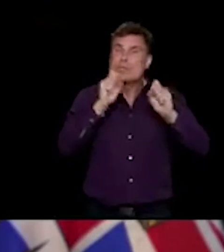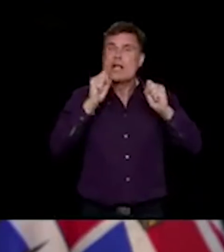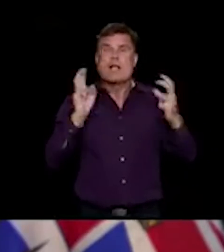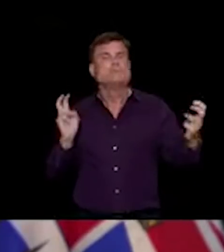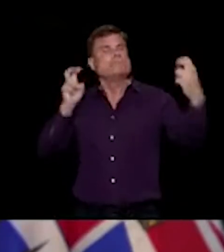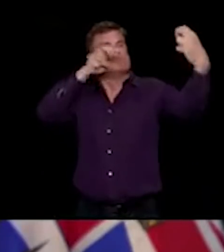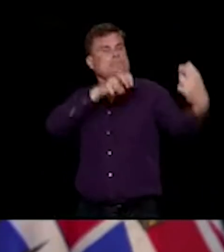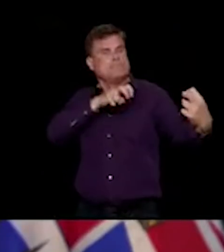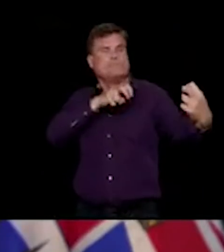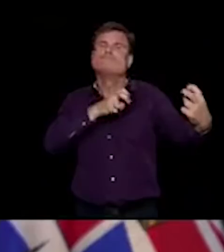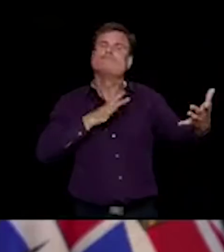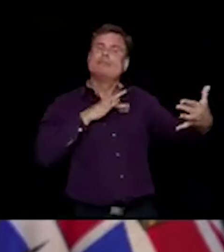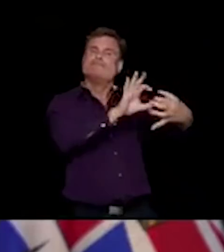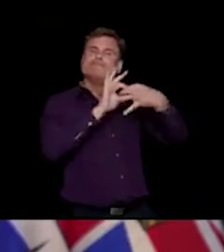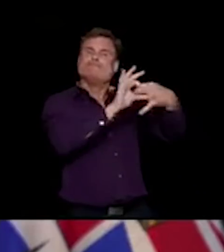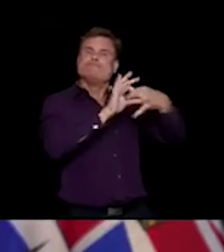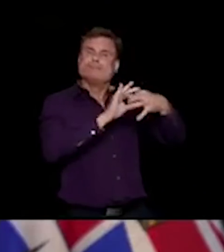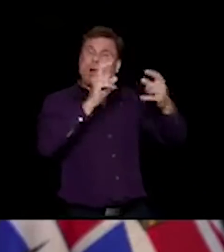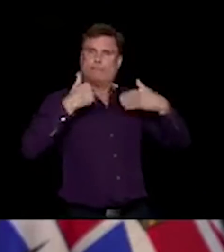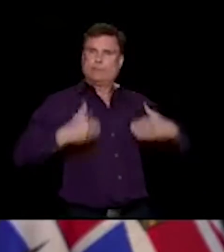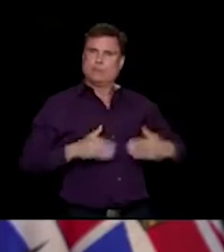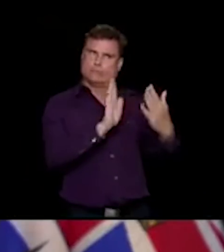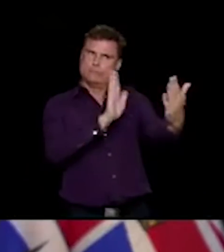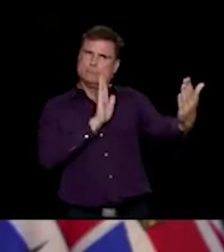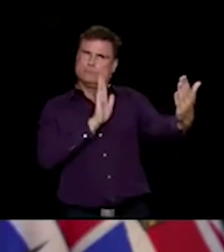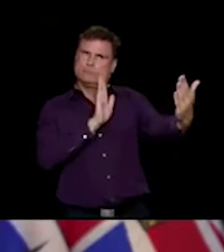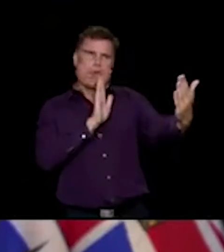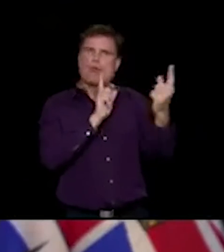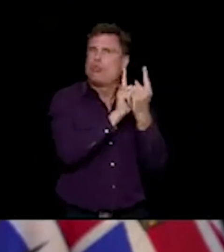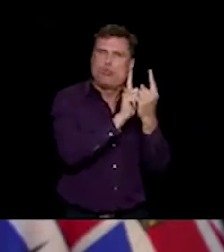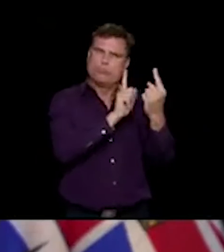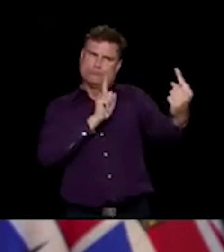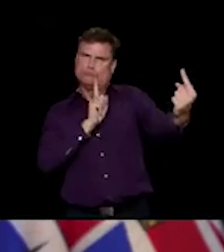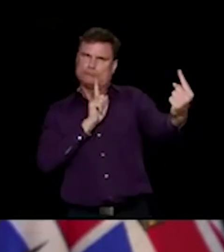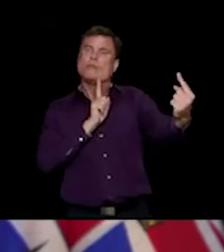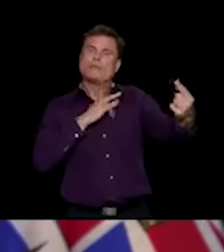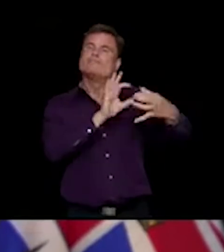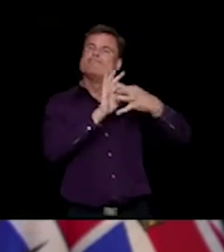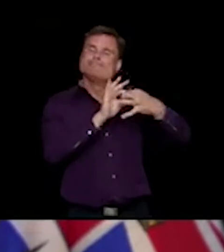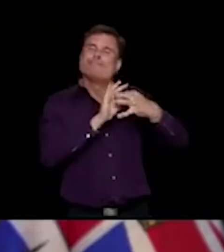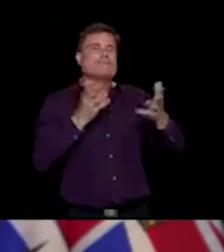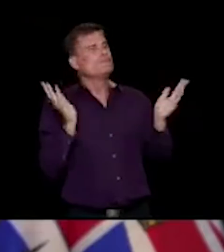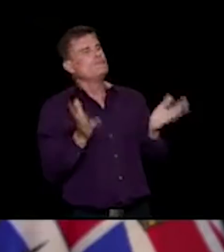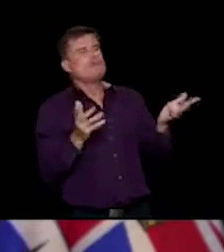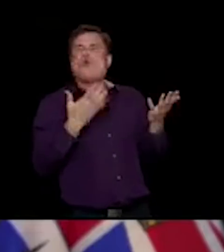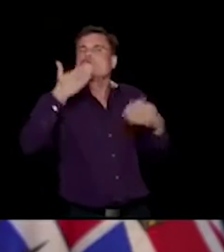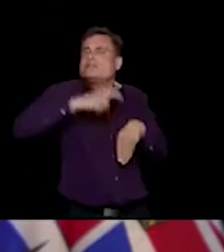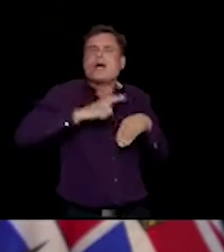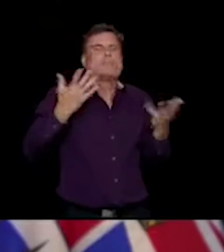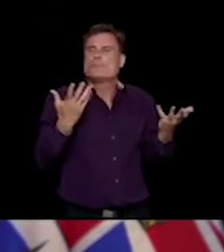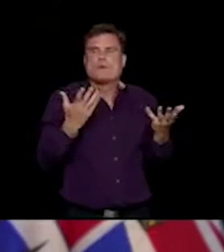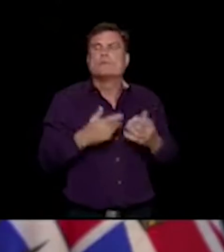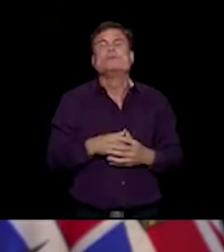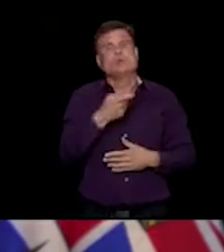with graduation ceremonies. We see that with people getting together to celebrate births, to celebrate marriages. And I'm particularly impressed